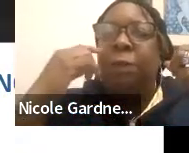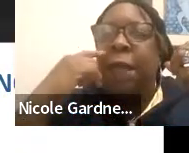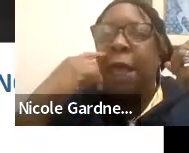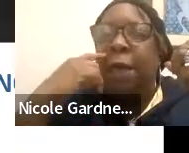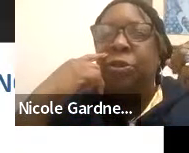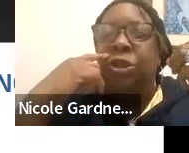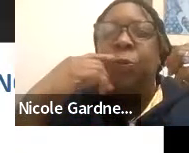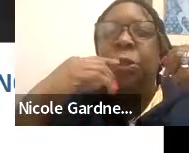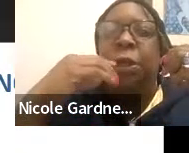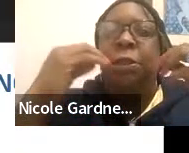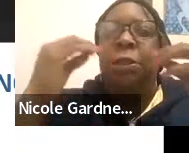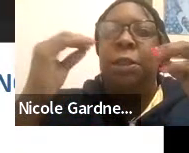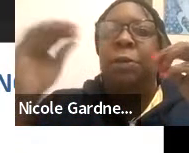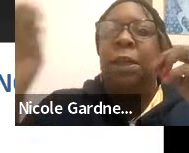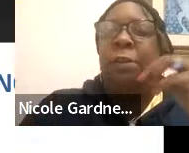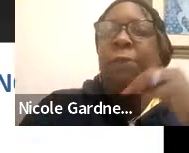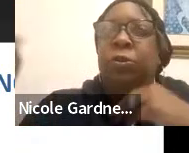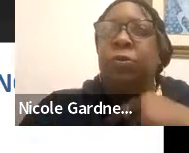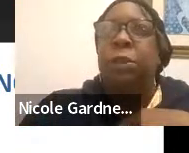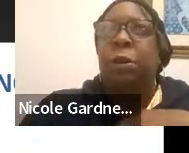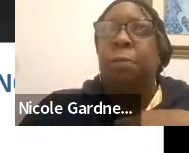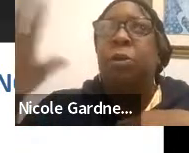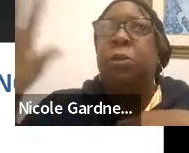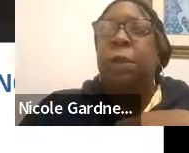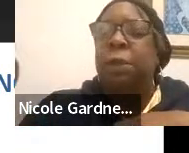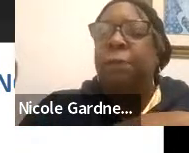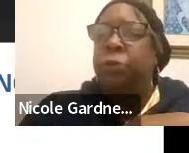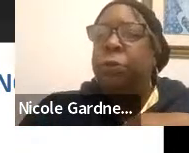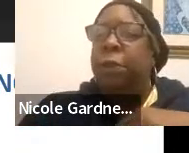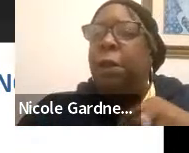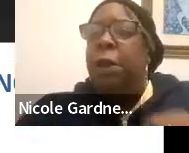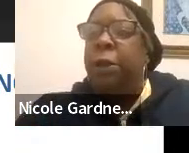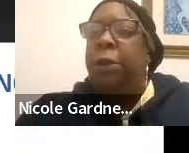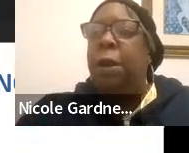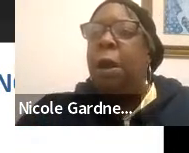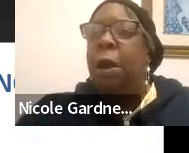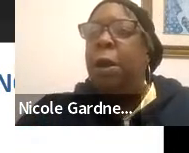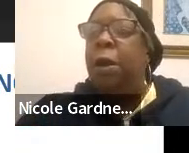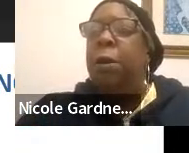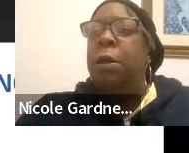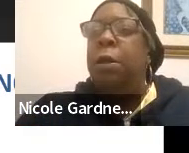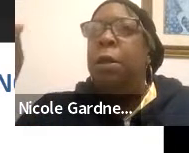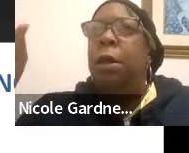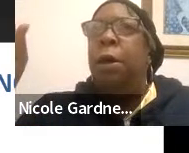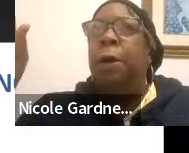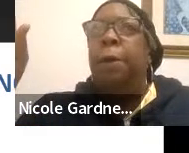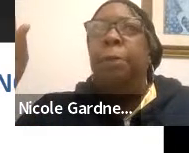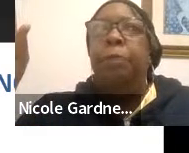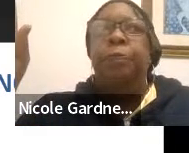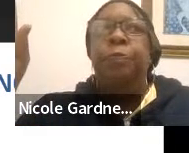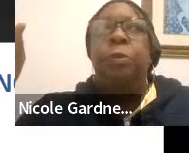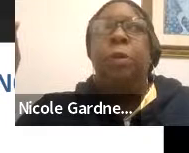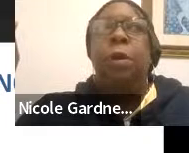a lot of times, just because most of the individuals in our area are